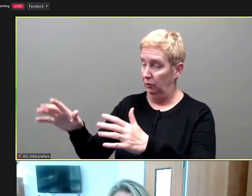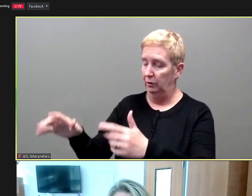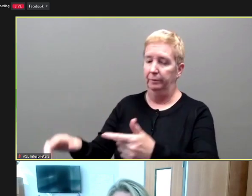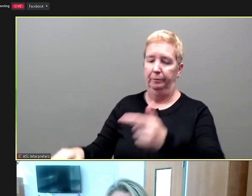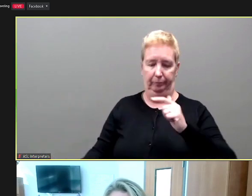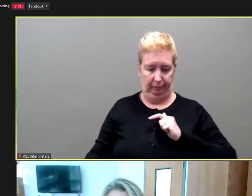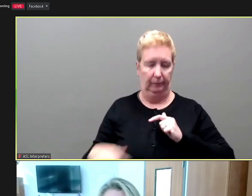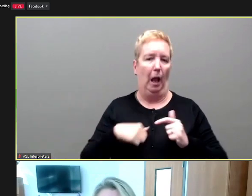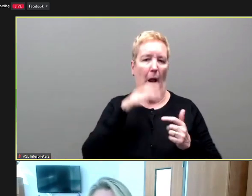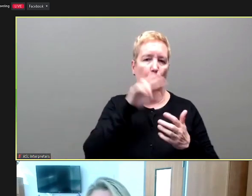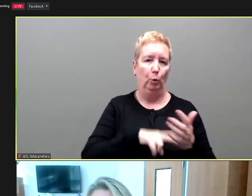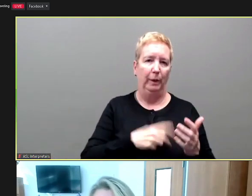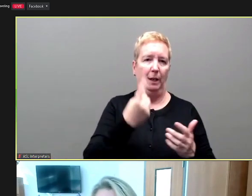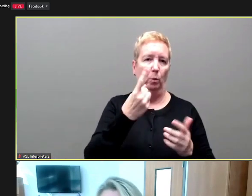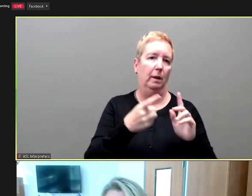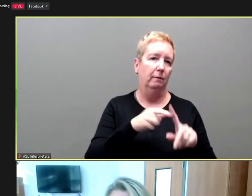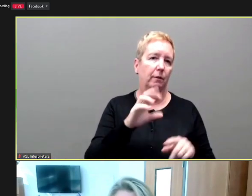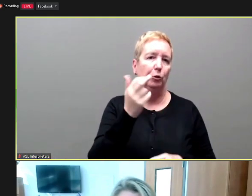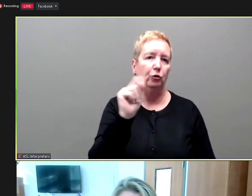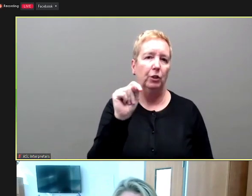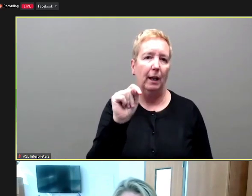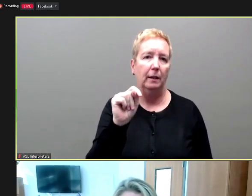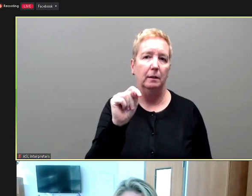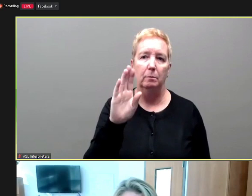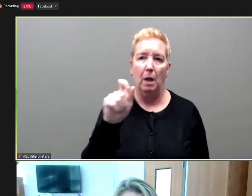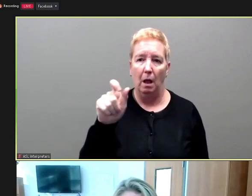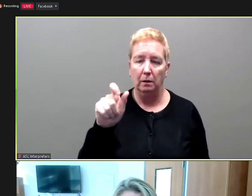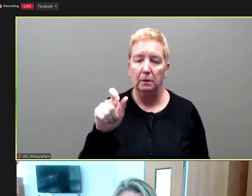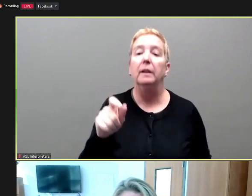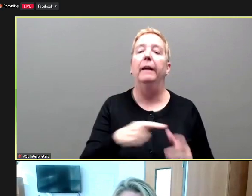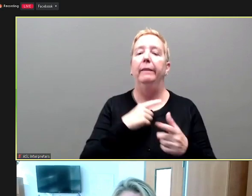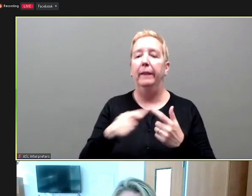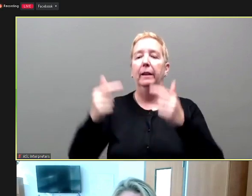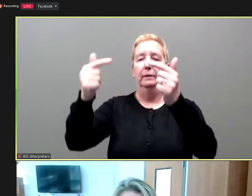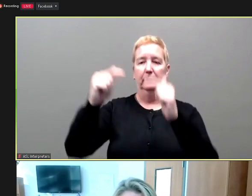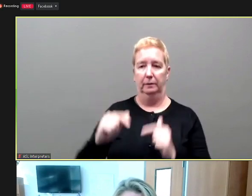the chat. And after that, we'll go to Julie Goldberg.